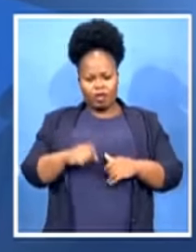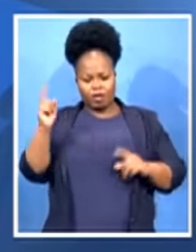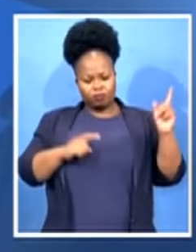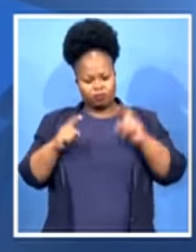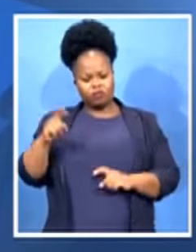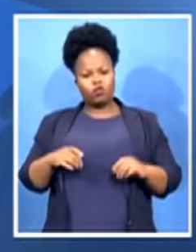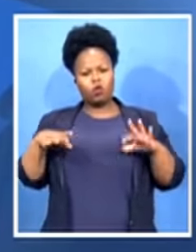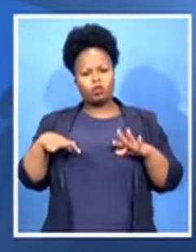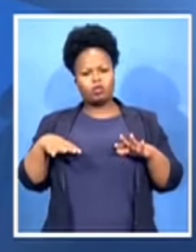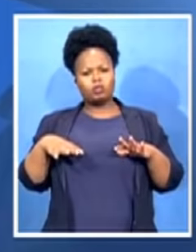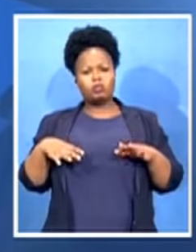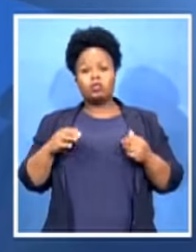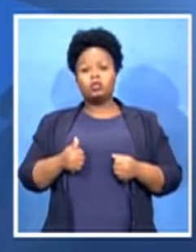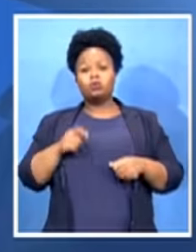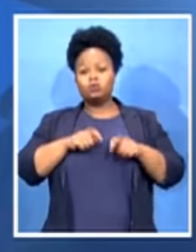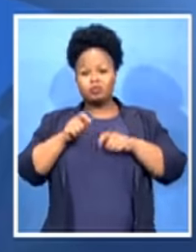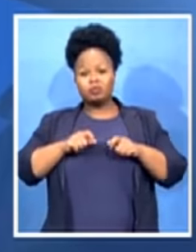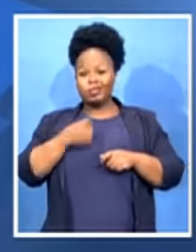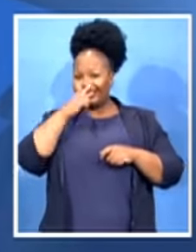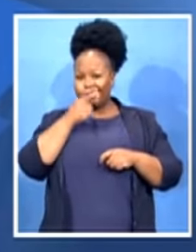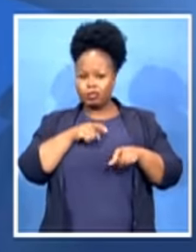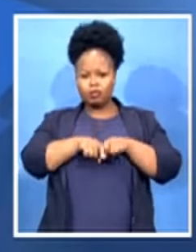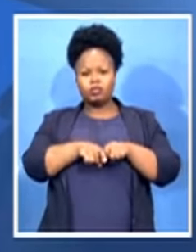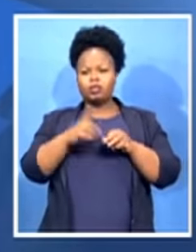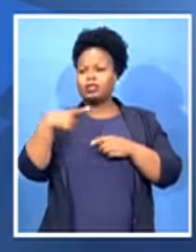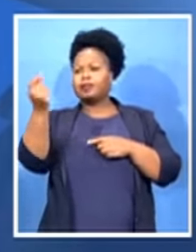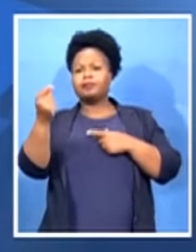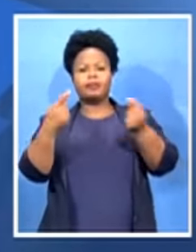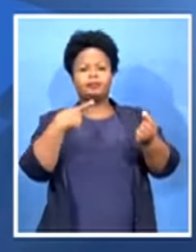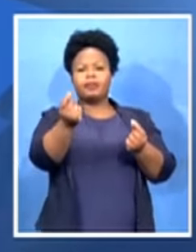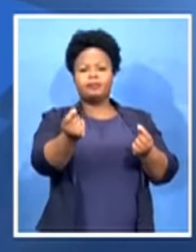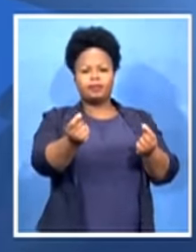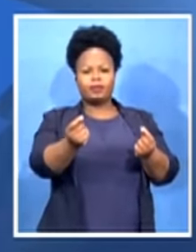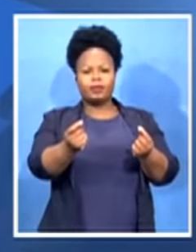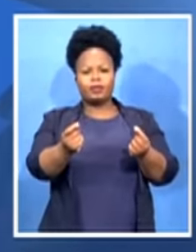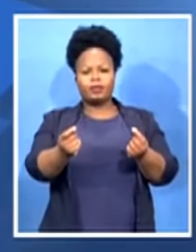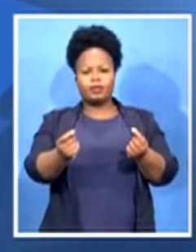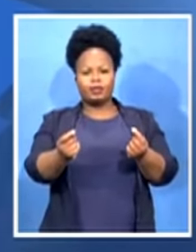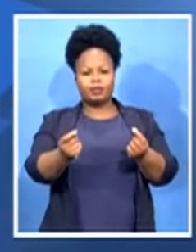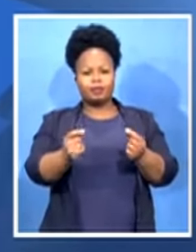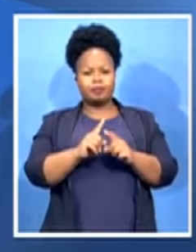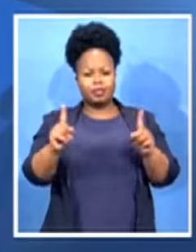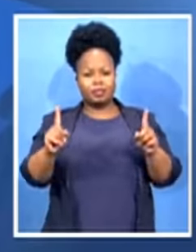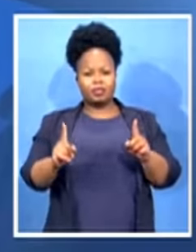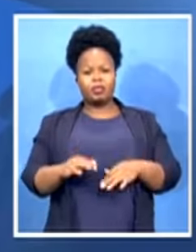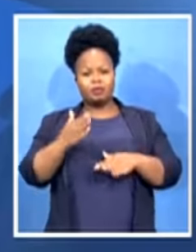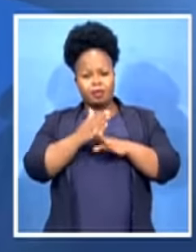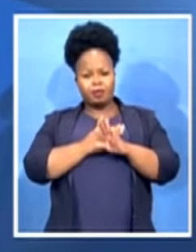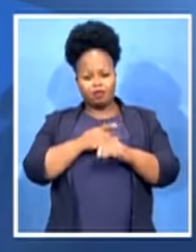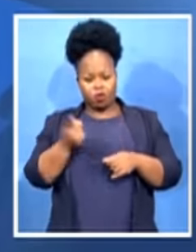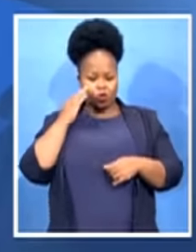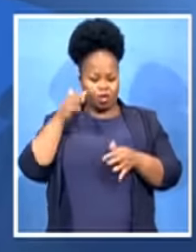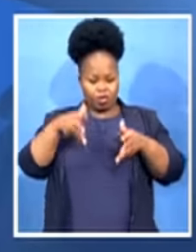people would leave after we would have then found them to be positive. But what we try to